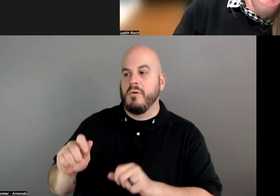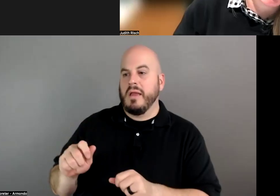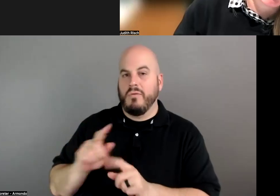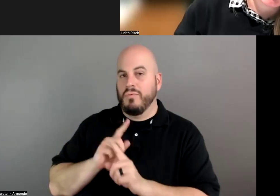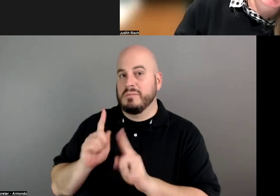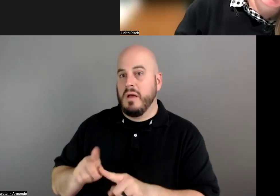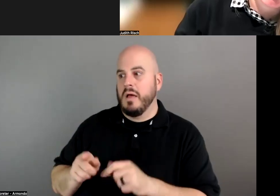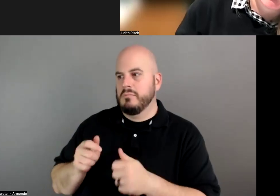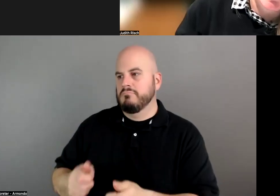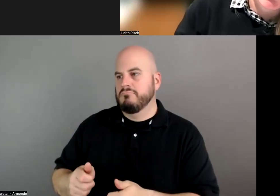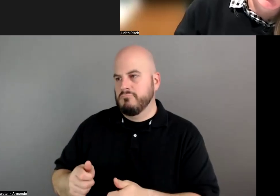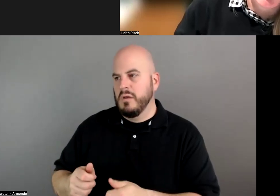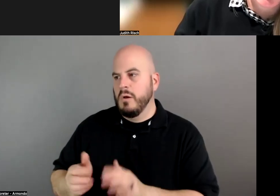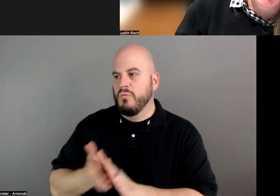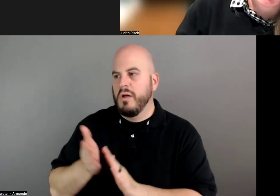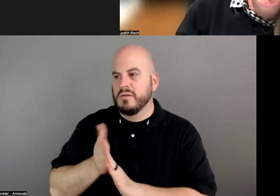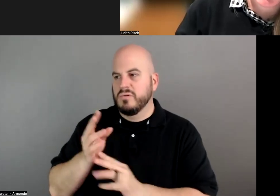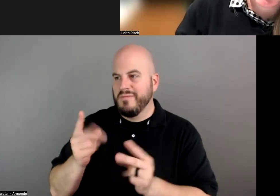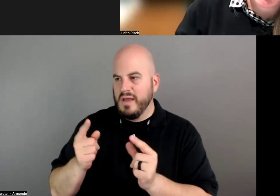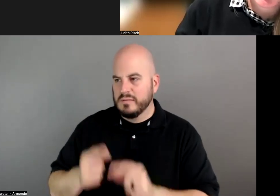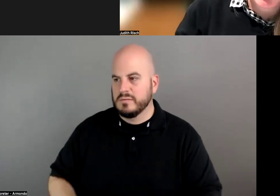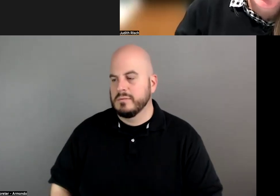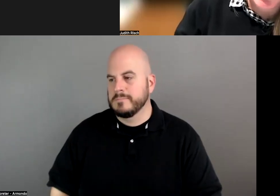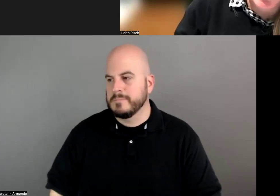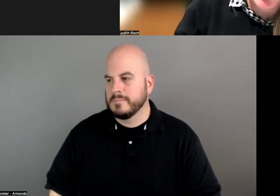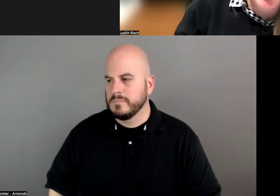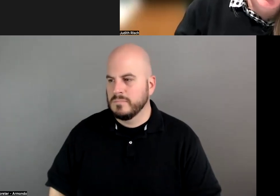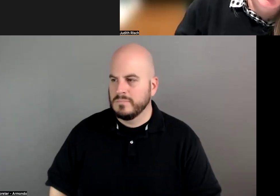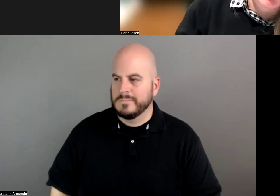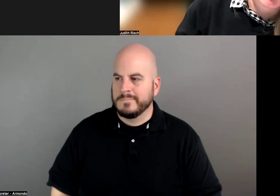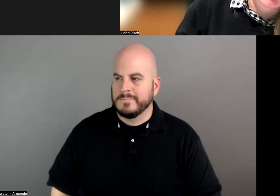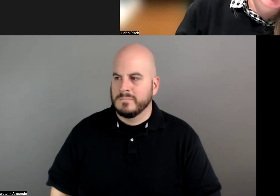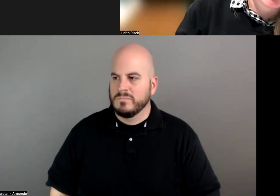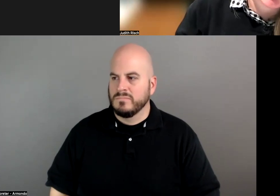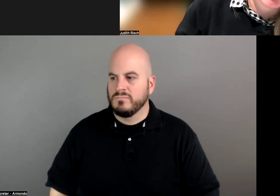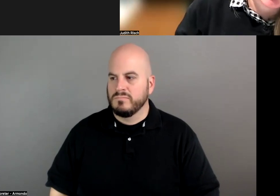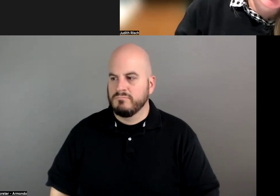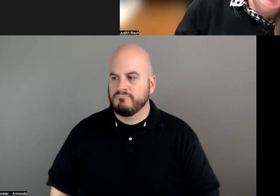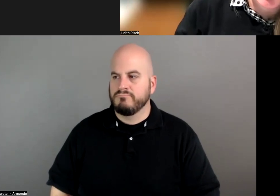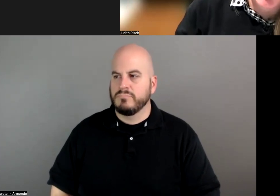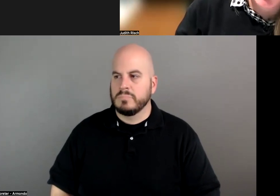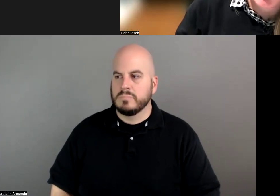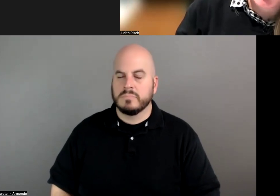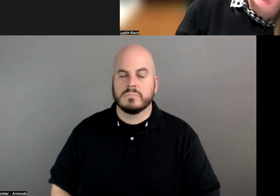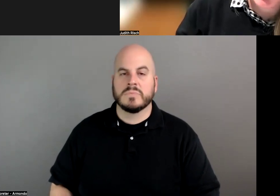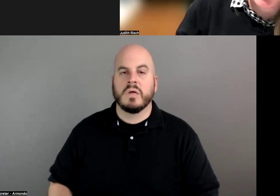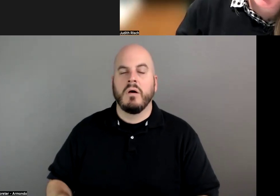We'll run this very quickly, and then was it Marianne? If you wanted to share